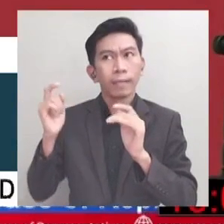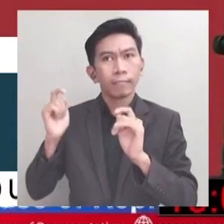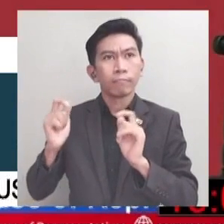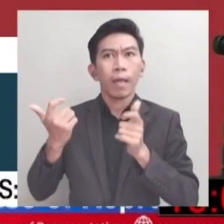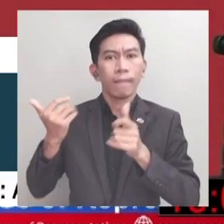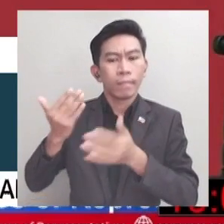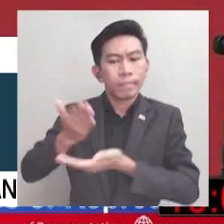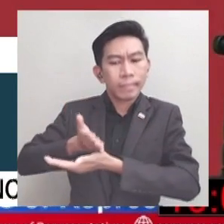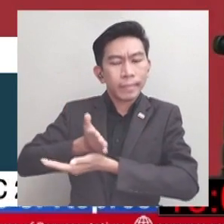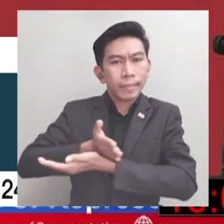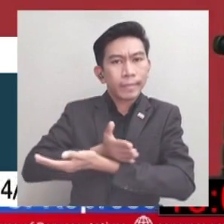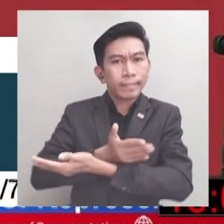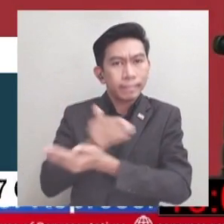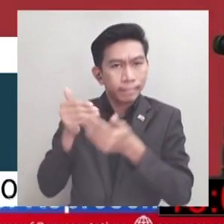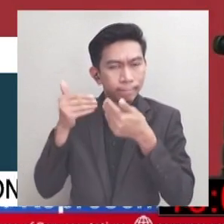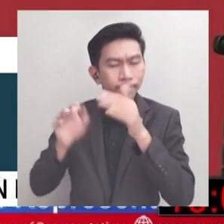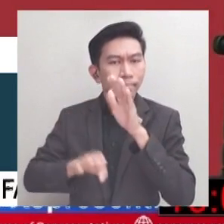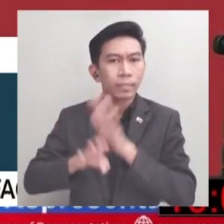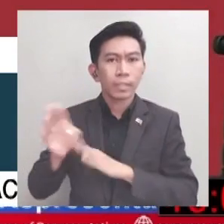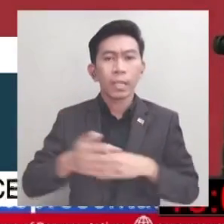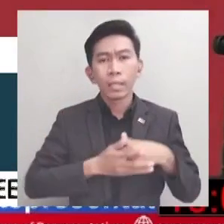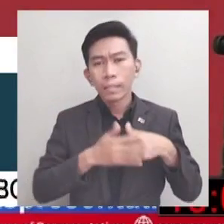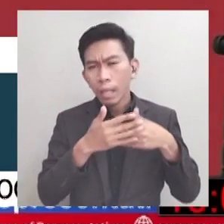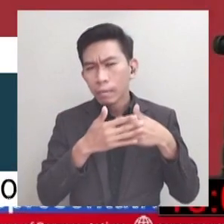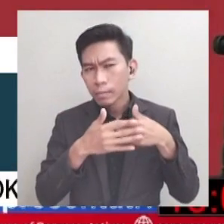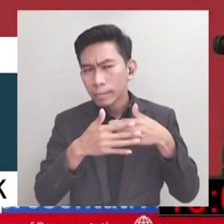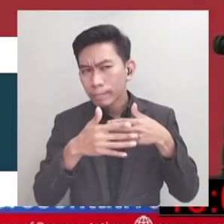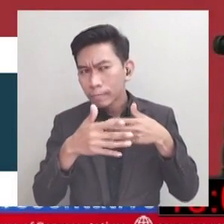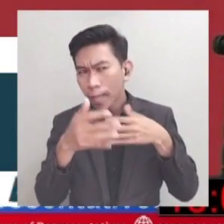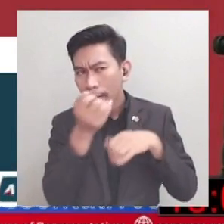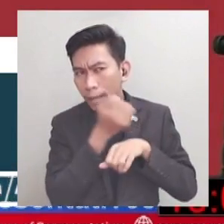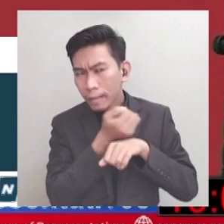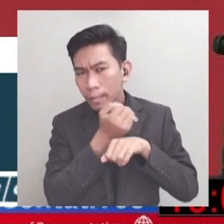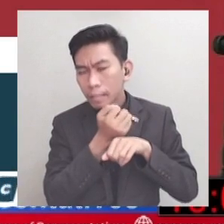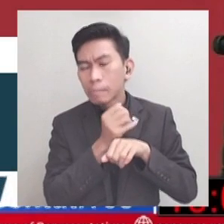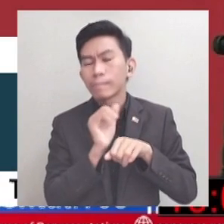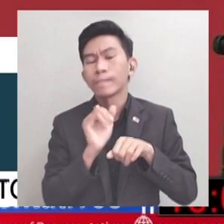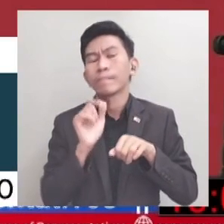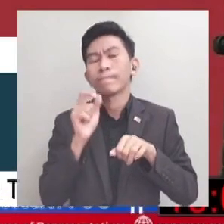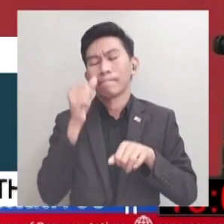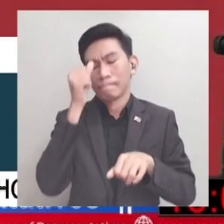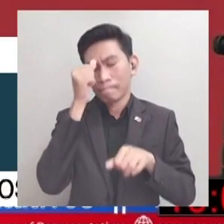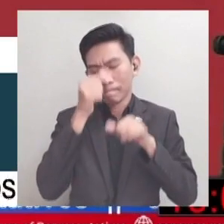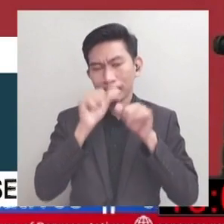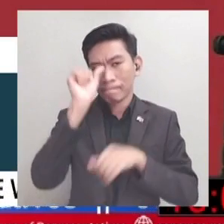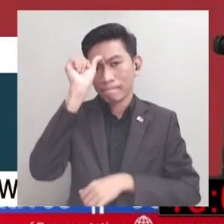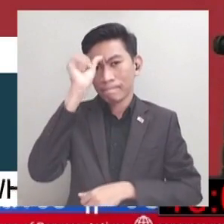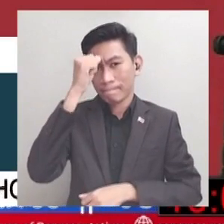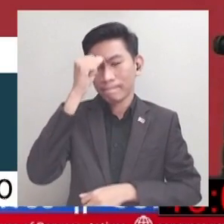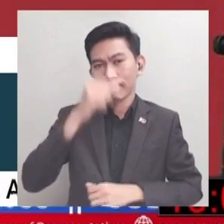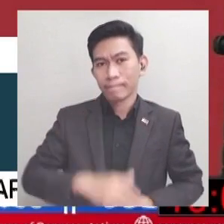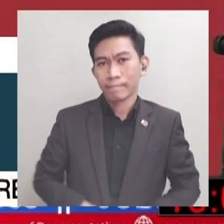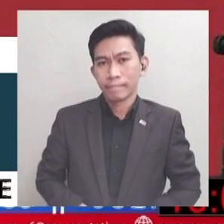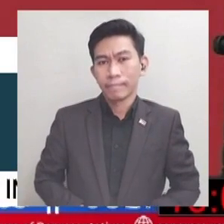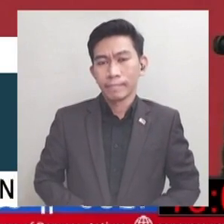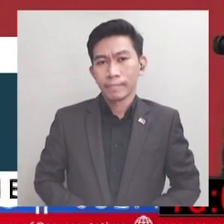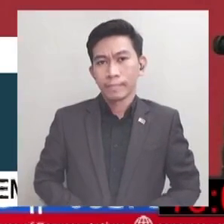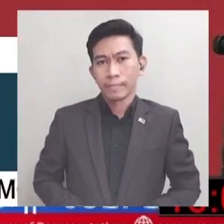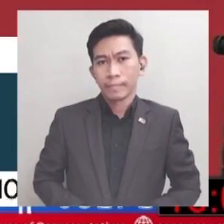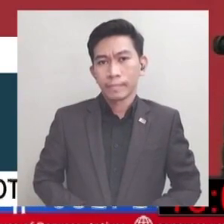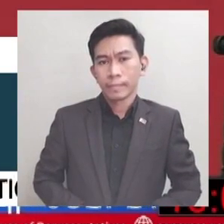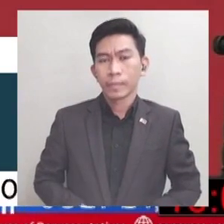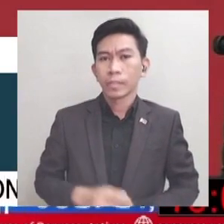The path ahead may appear formidable, yet we recall that, and I quote, "The difficult we